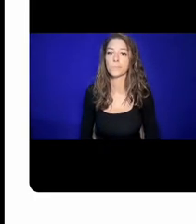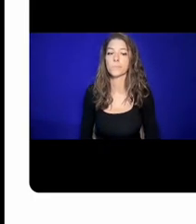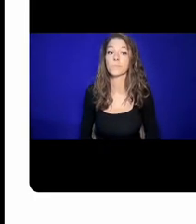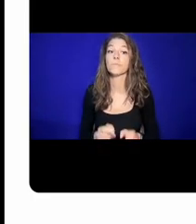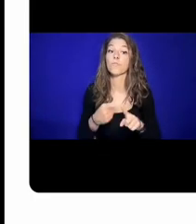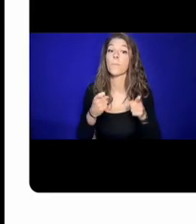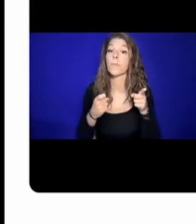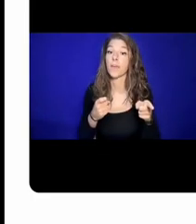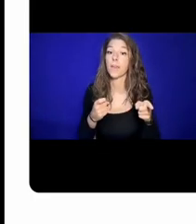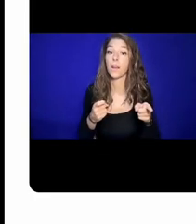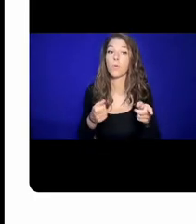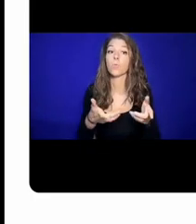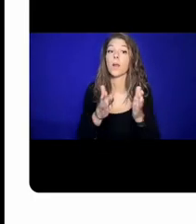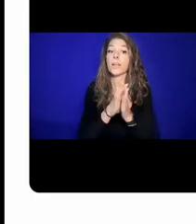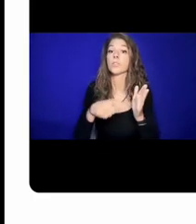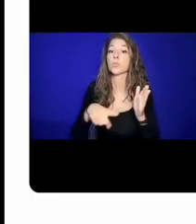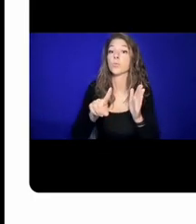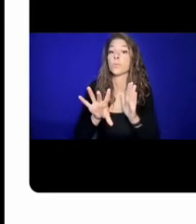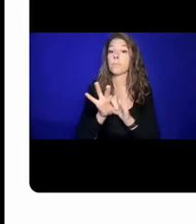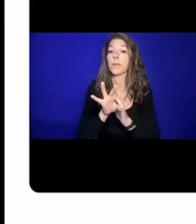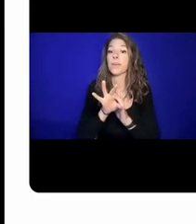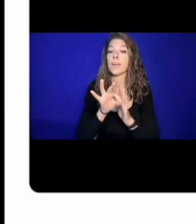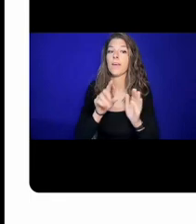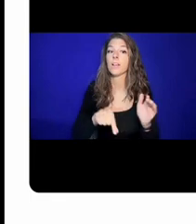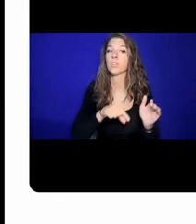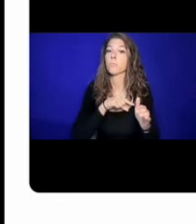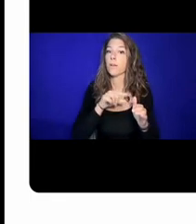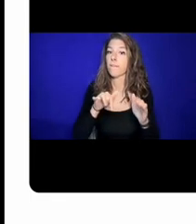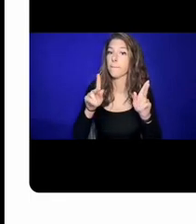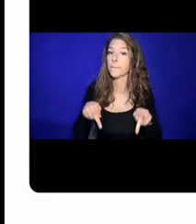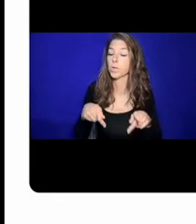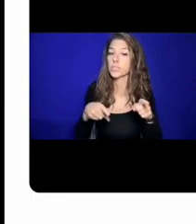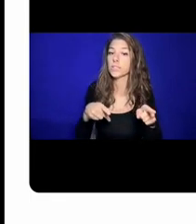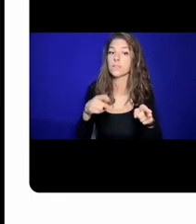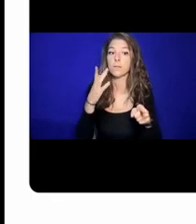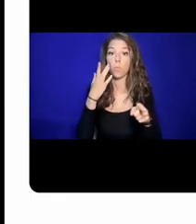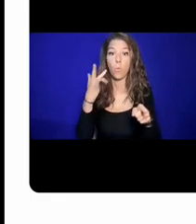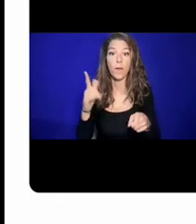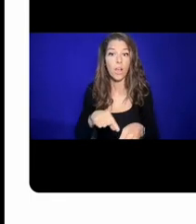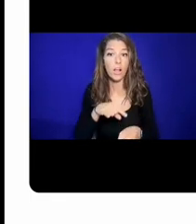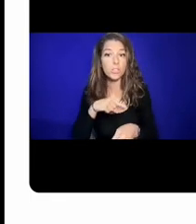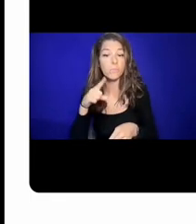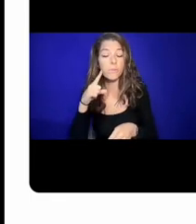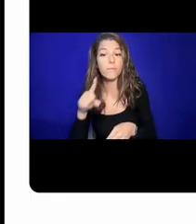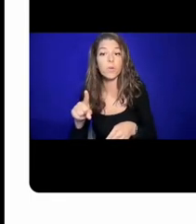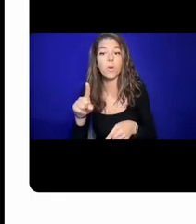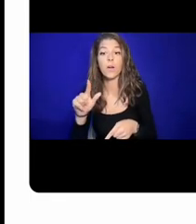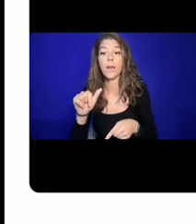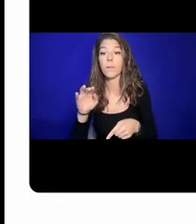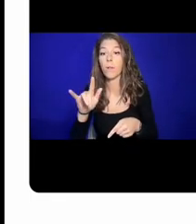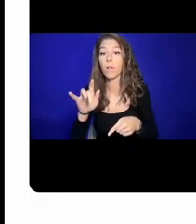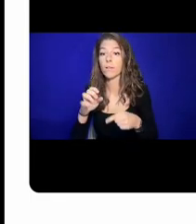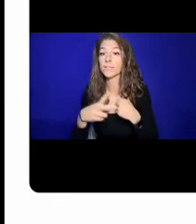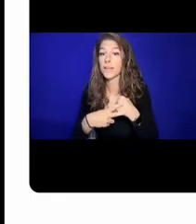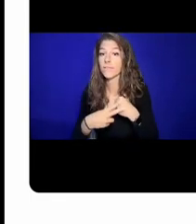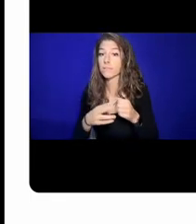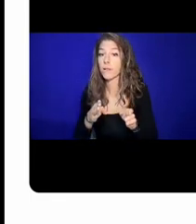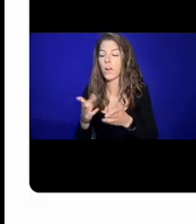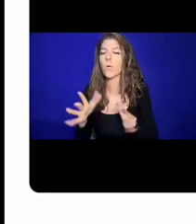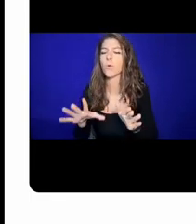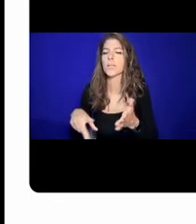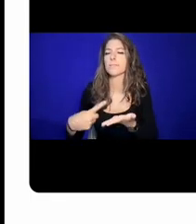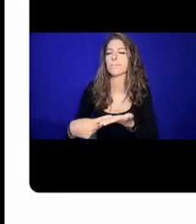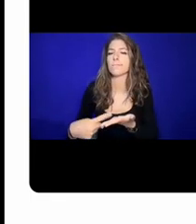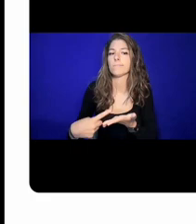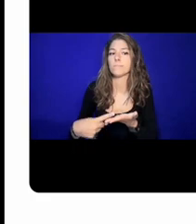From there, we're asking you to select the eligibility of that individual, why they're eligible for an ABLE savings plan. We've already covered this